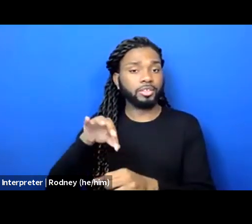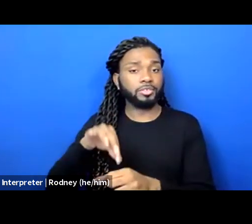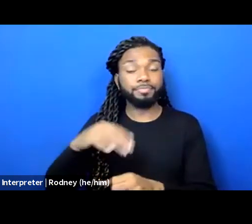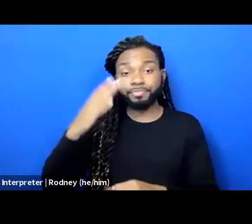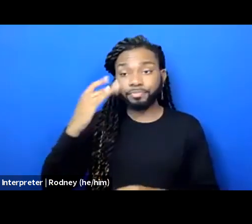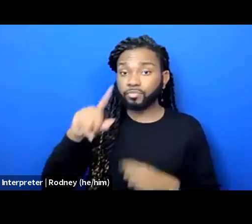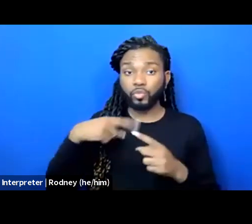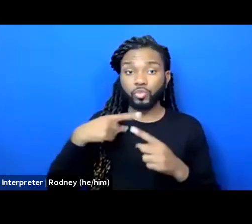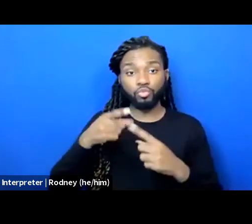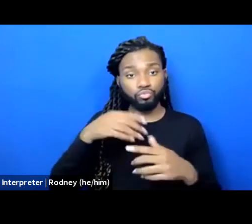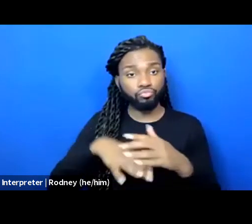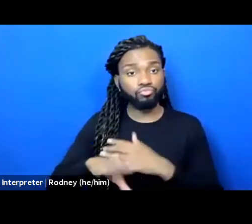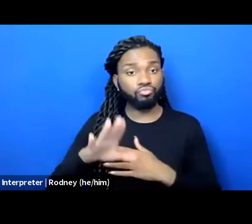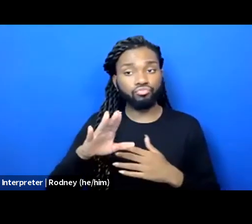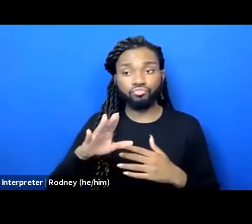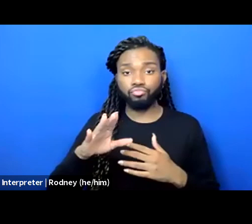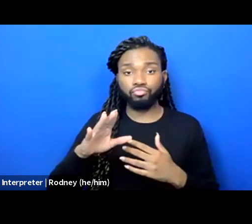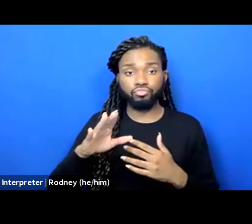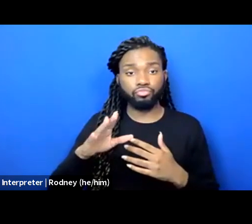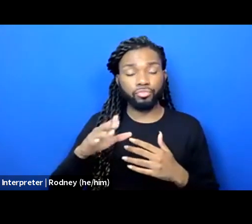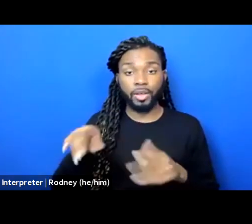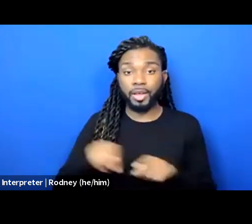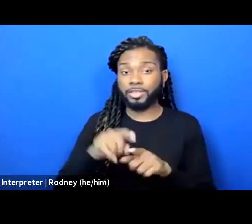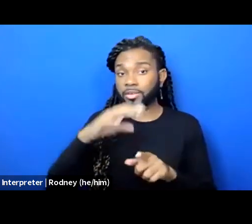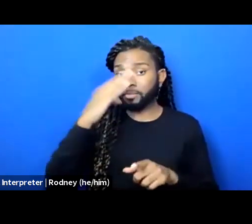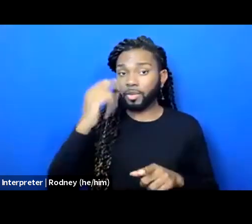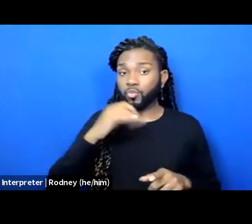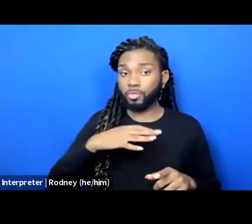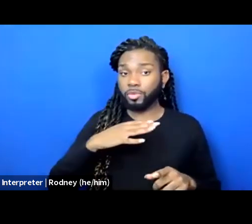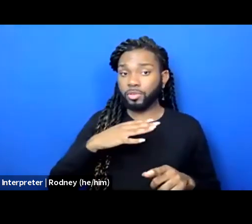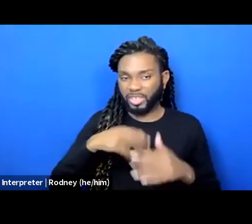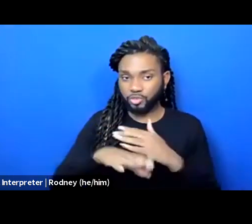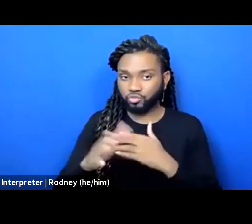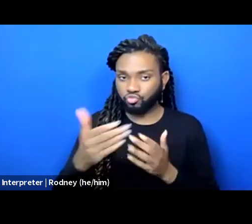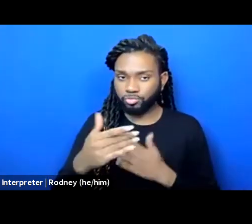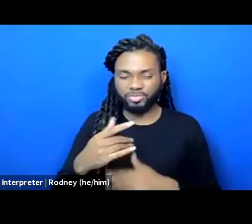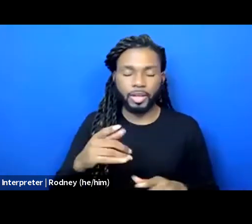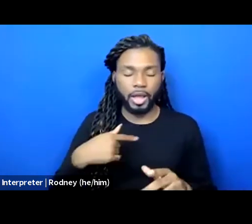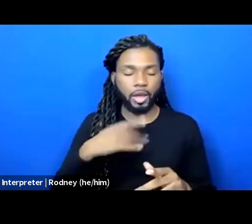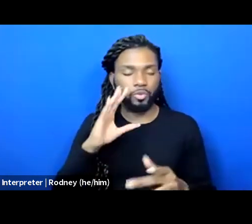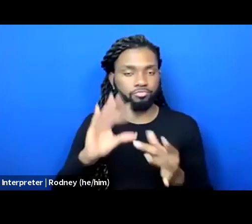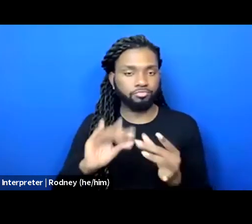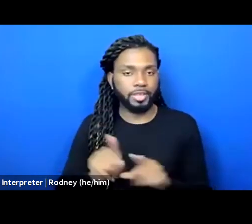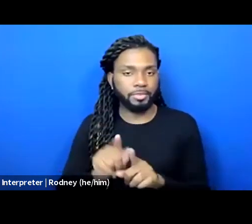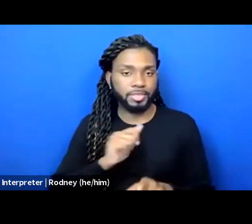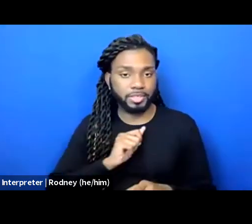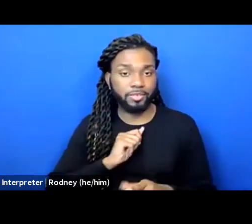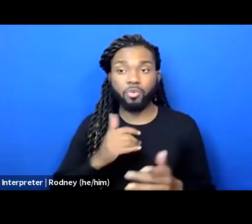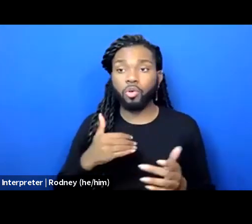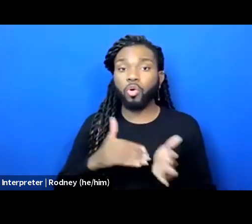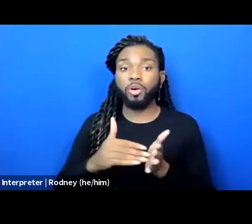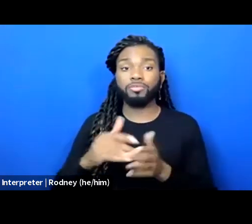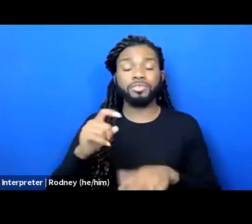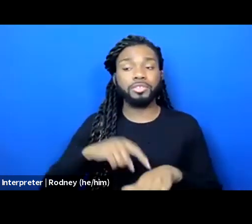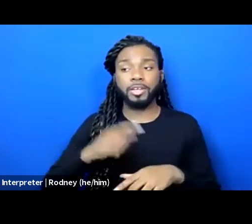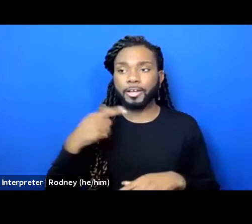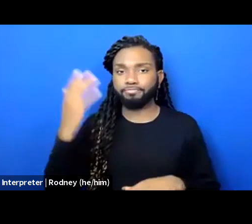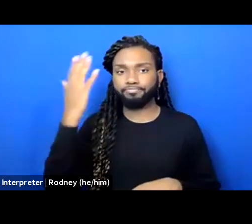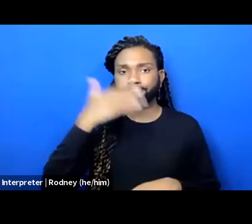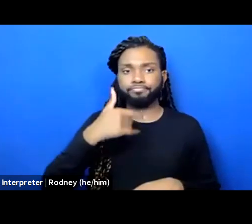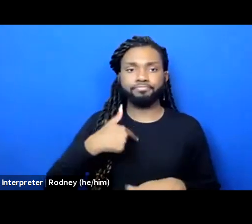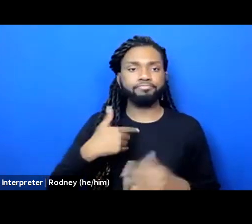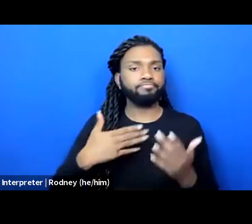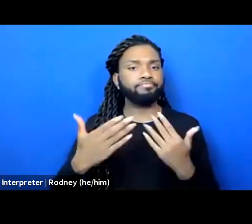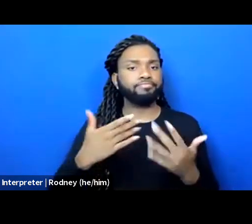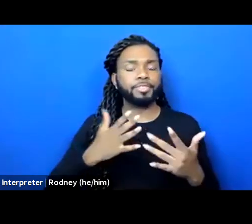rooms, I'm going to speak for myself, I am often invisible. Despite my accolades or